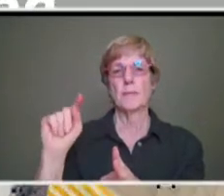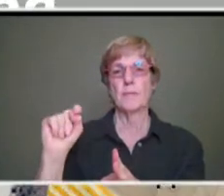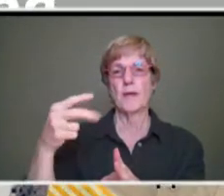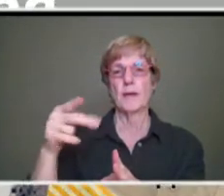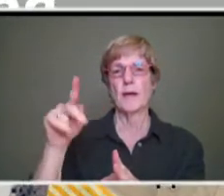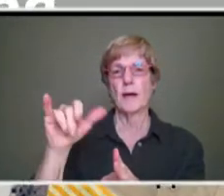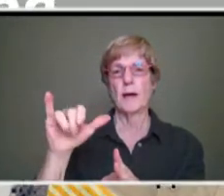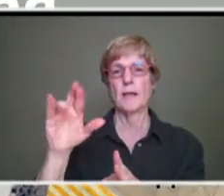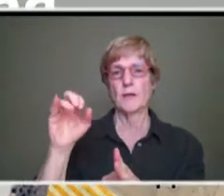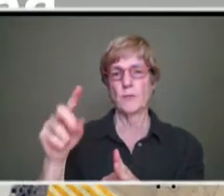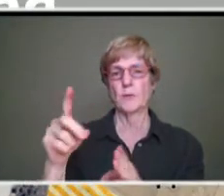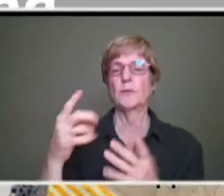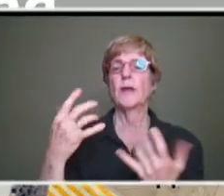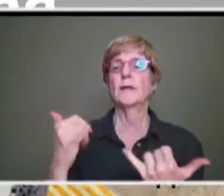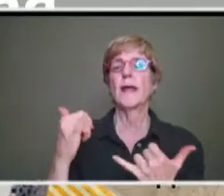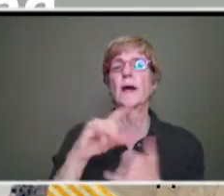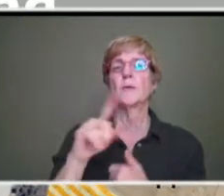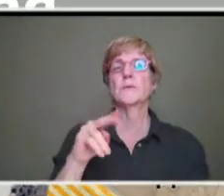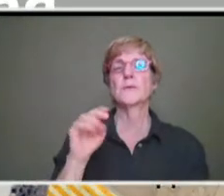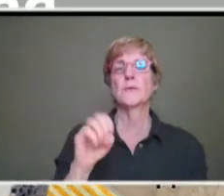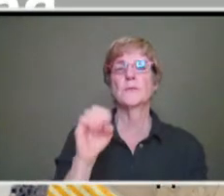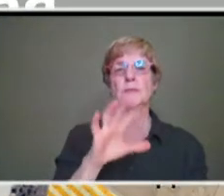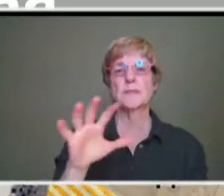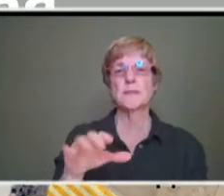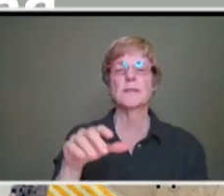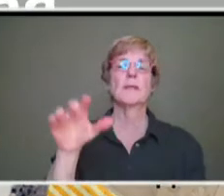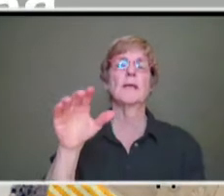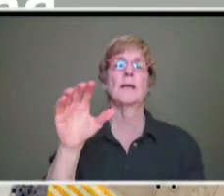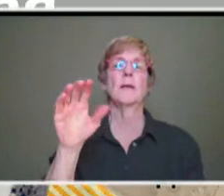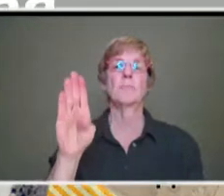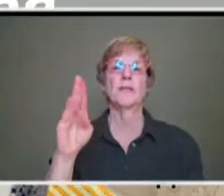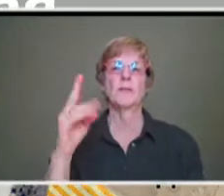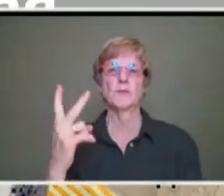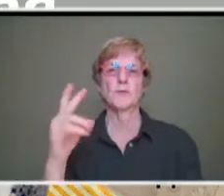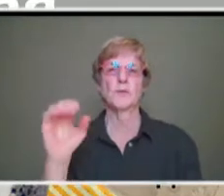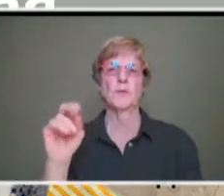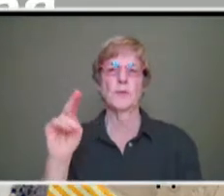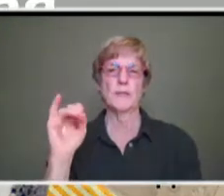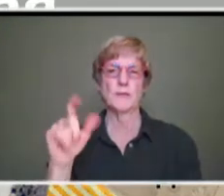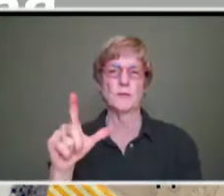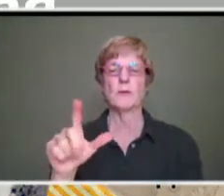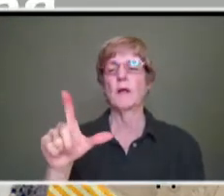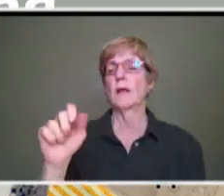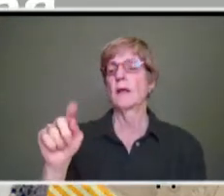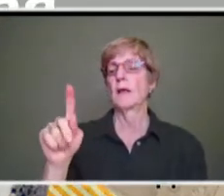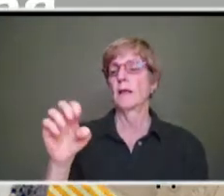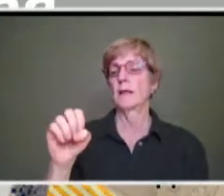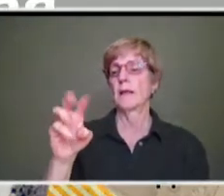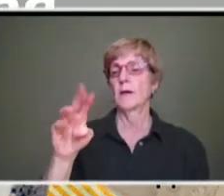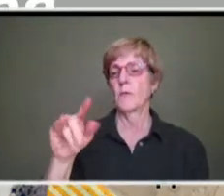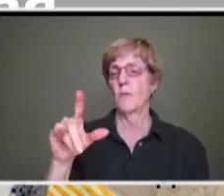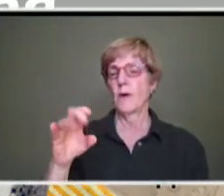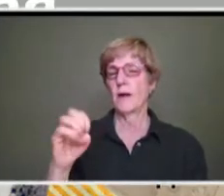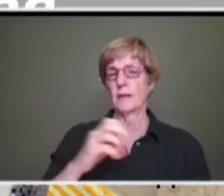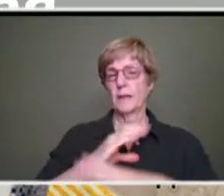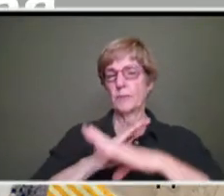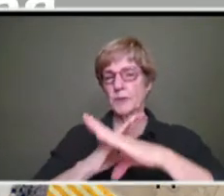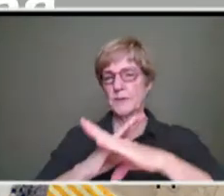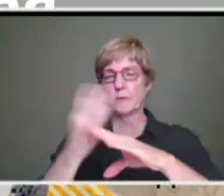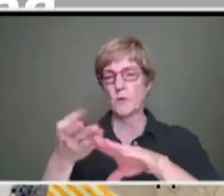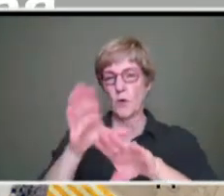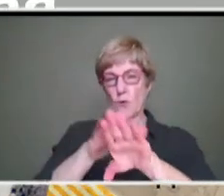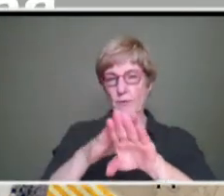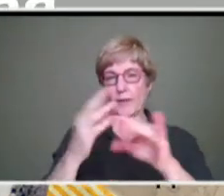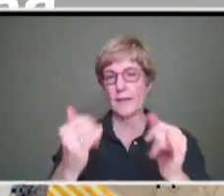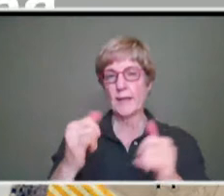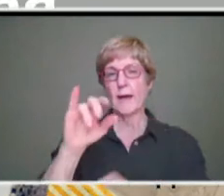currently Zone CC uh as well as B2 conditional uh as the lake Wiley protected area as an overlay the proposed zoning is